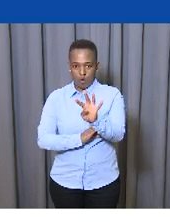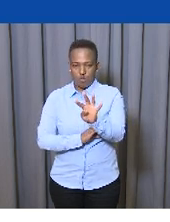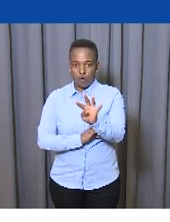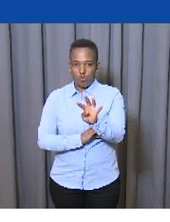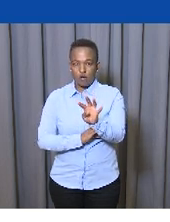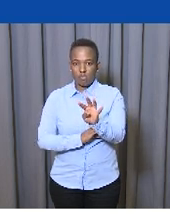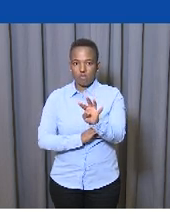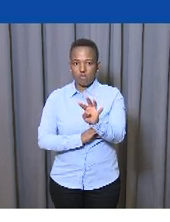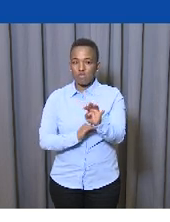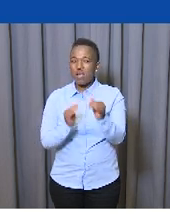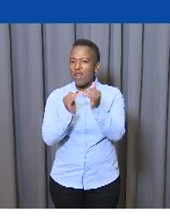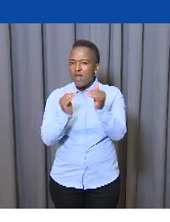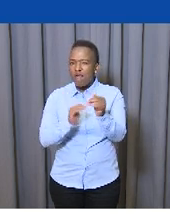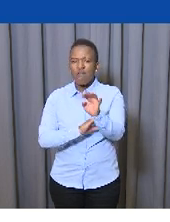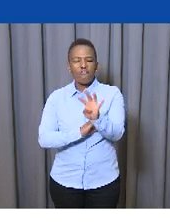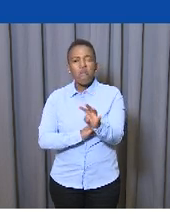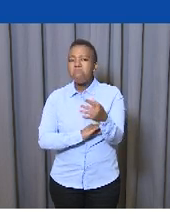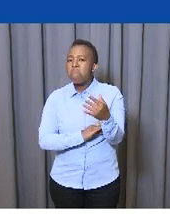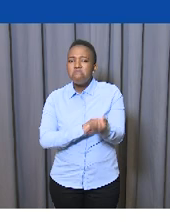What is happening in level four?